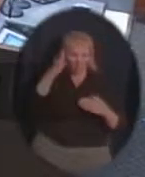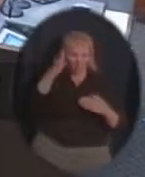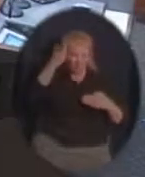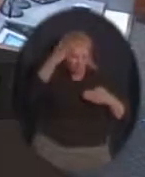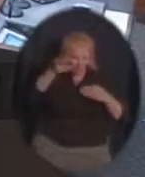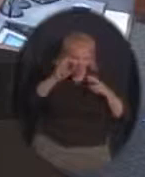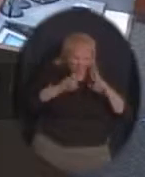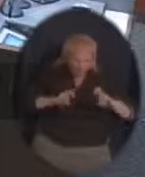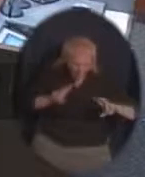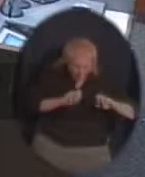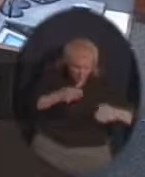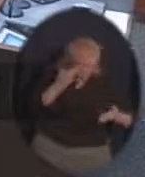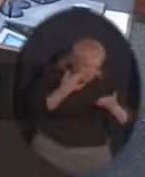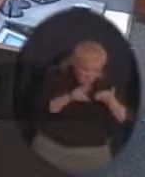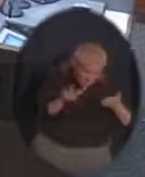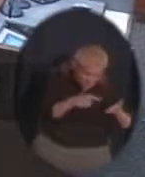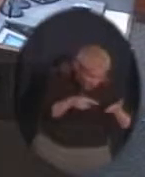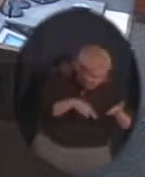any good. I